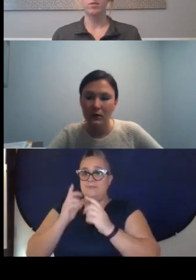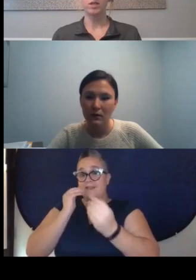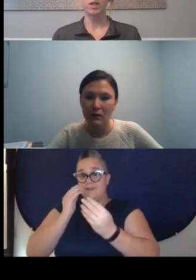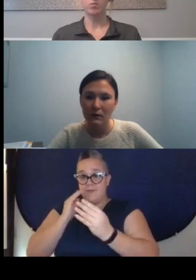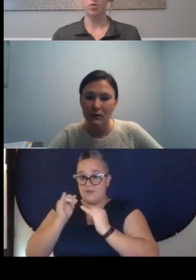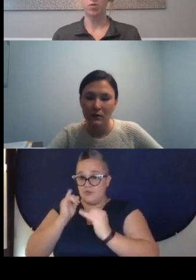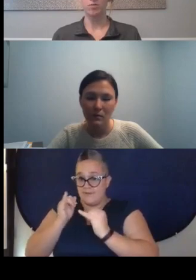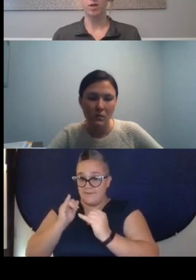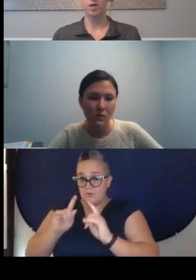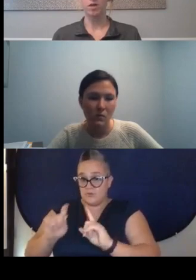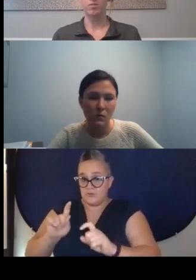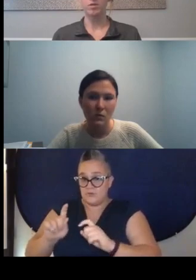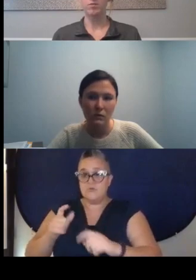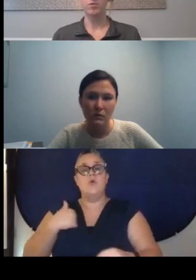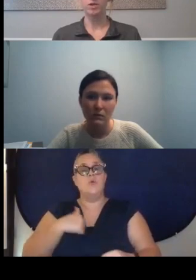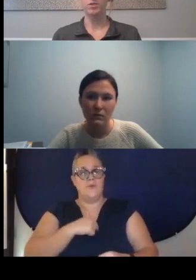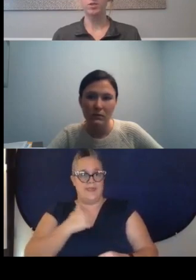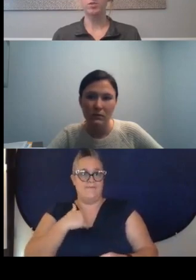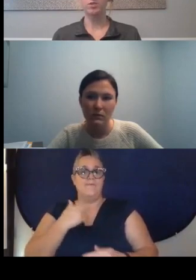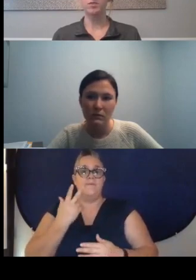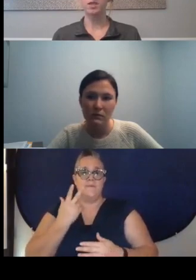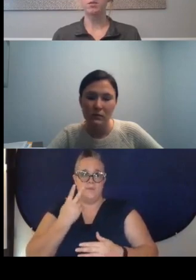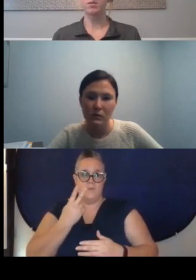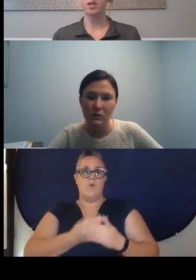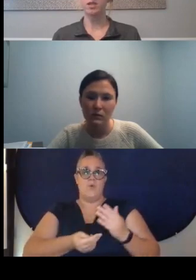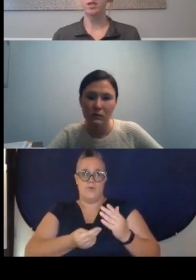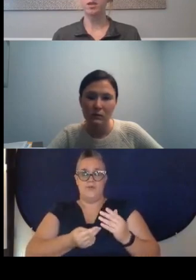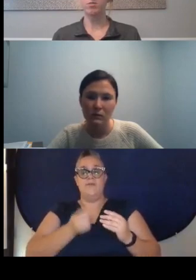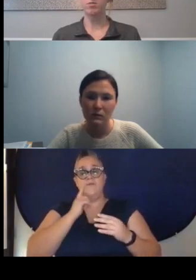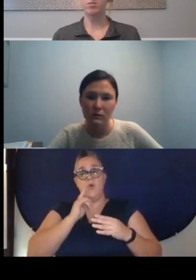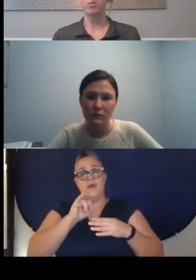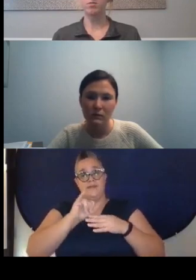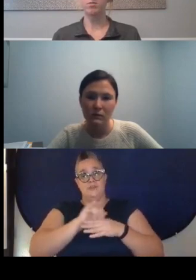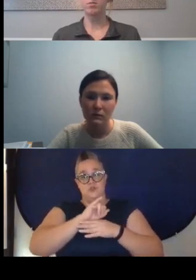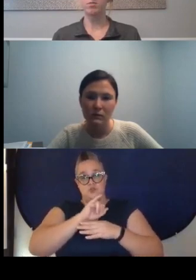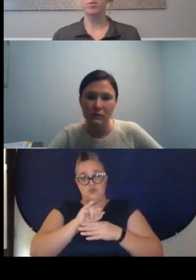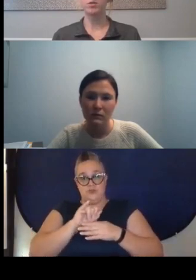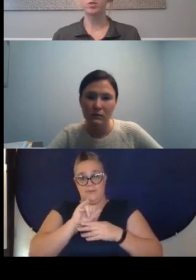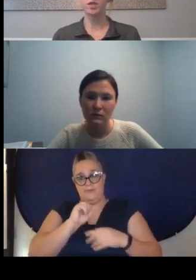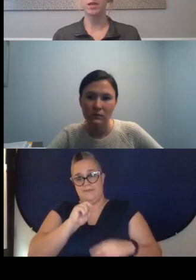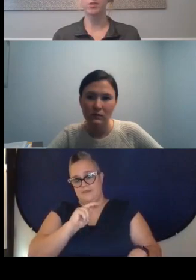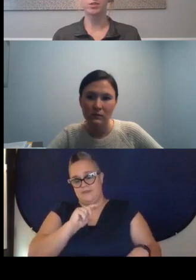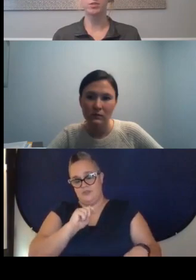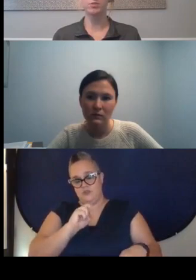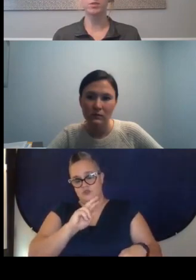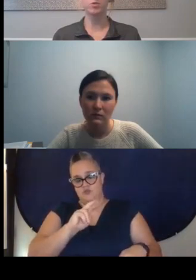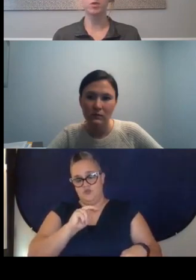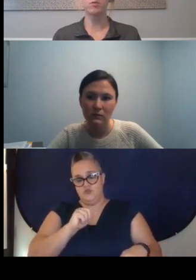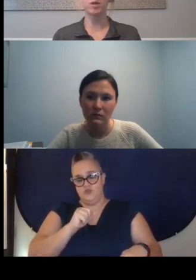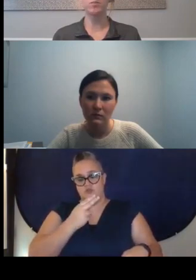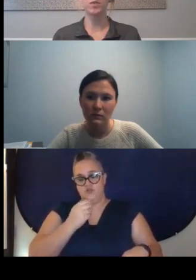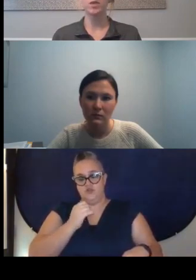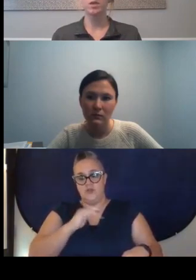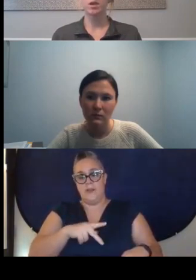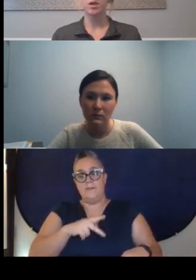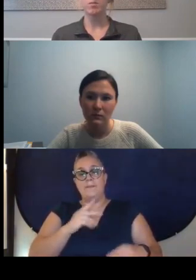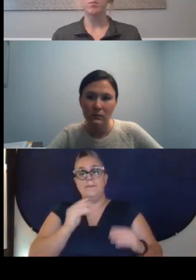Yeah, we definitely have both. For internships, I would say we usually categorize those as more